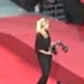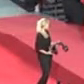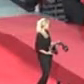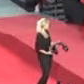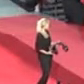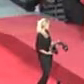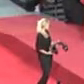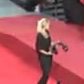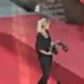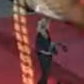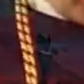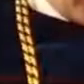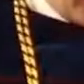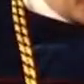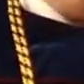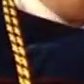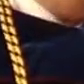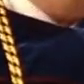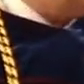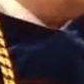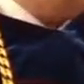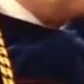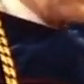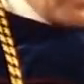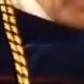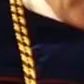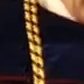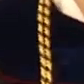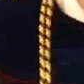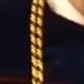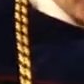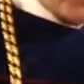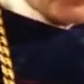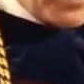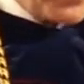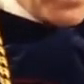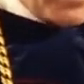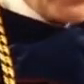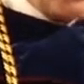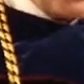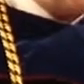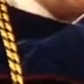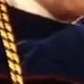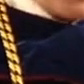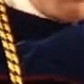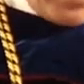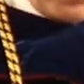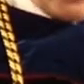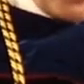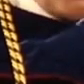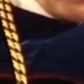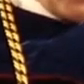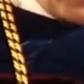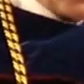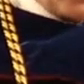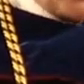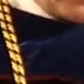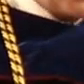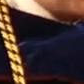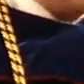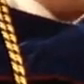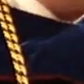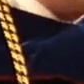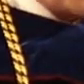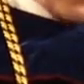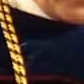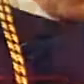and please join Dr. Evans. We're already here. I'm pleased to present the name of Tiffany Ballard and her doctoral